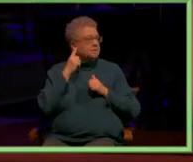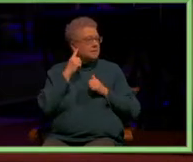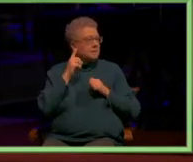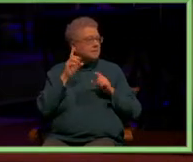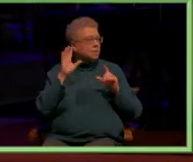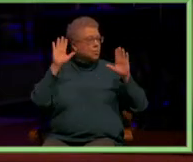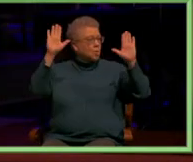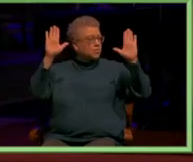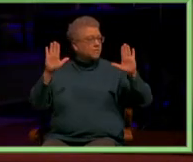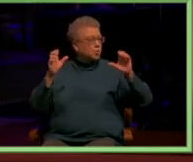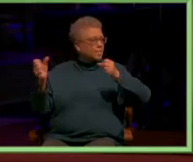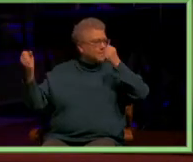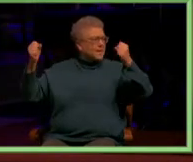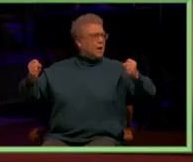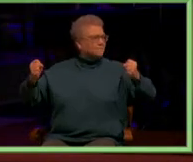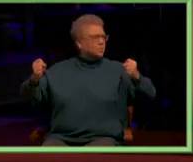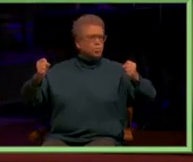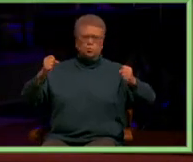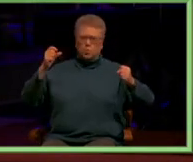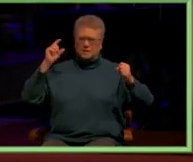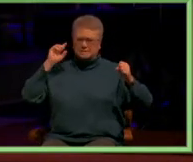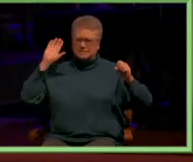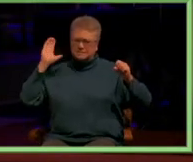Majestic? Powerful?